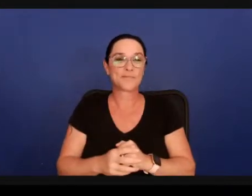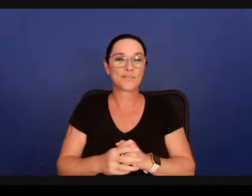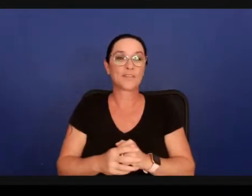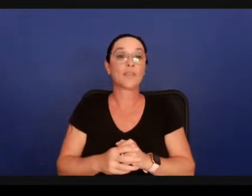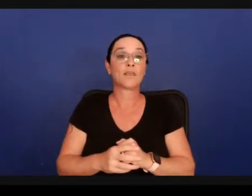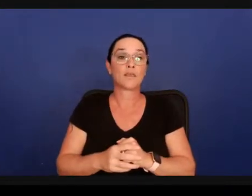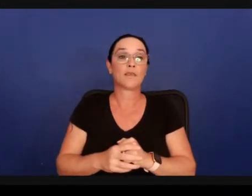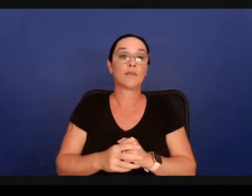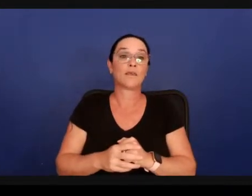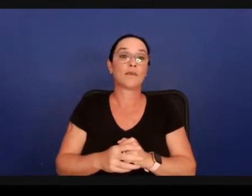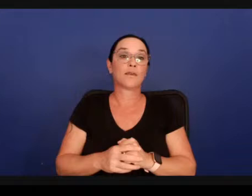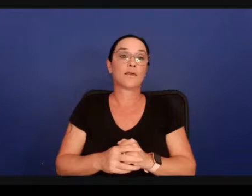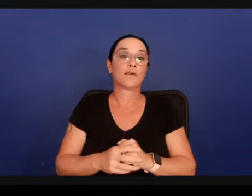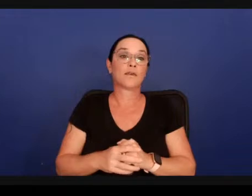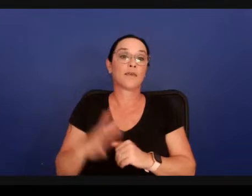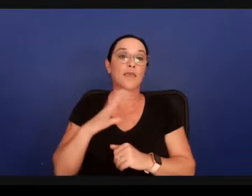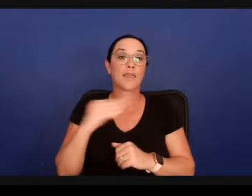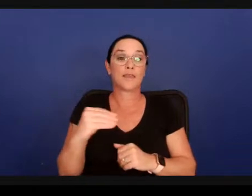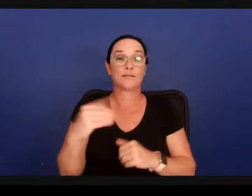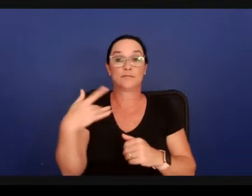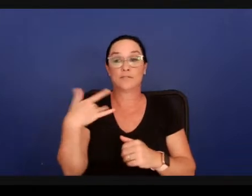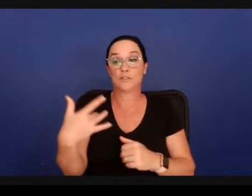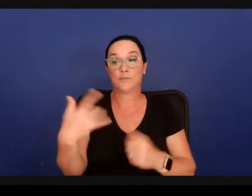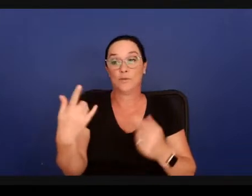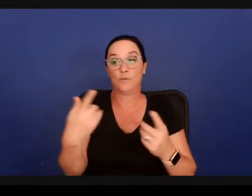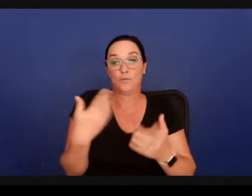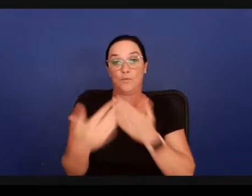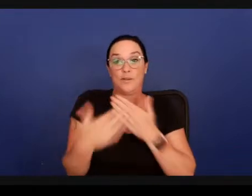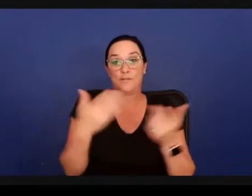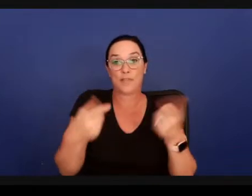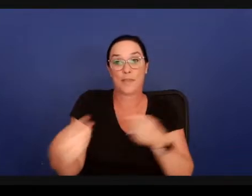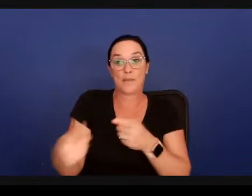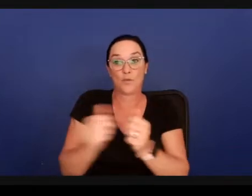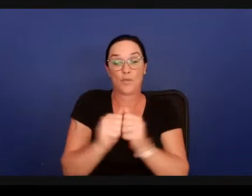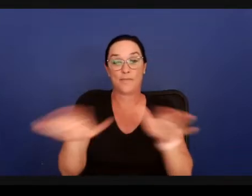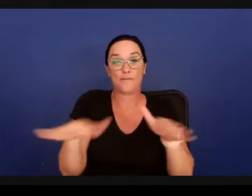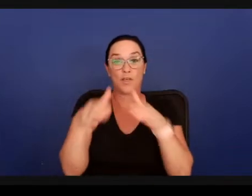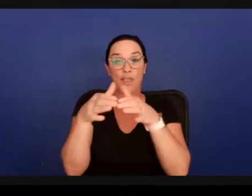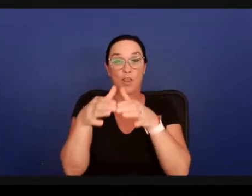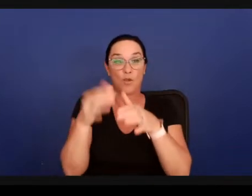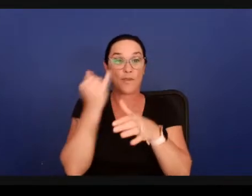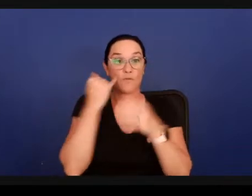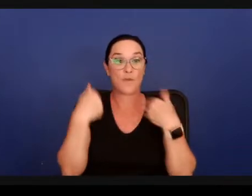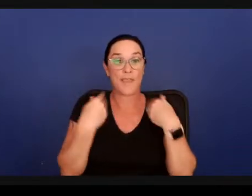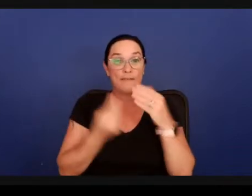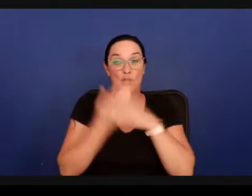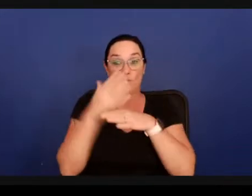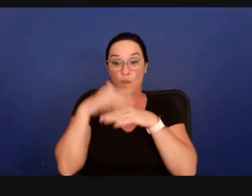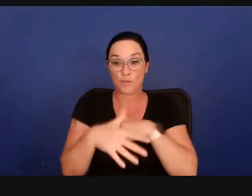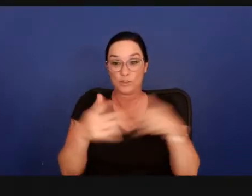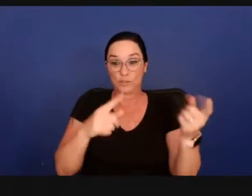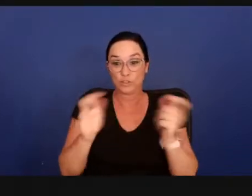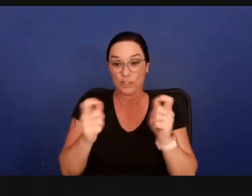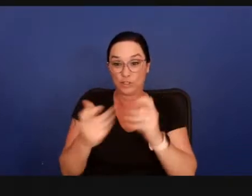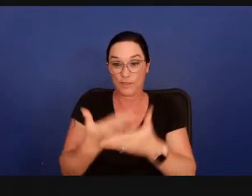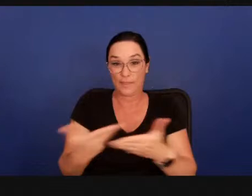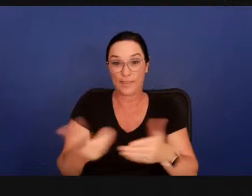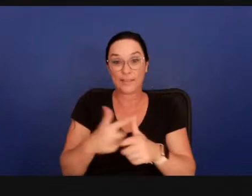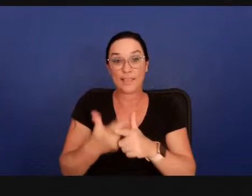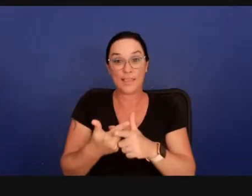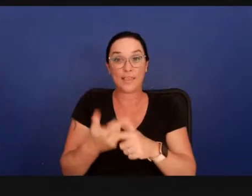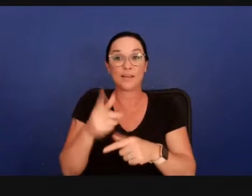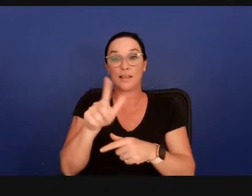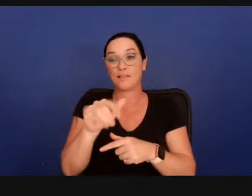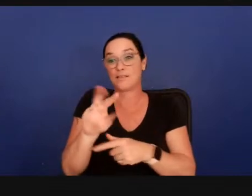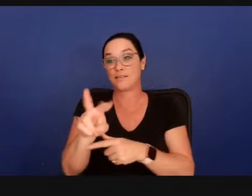always, prone to whatever the volcano does, right? We get an eruption that changes things. We're going to have to go live. We'll give you an update if,